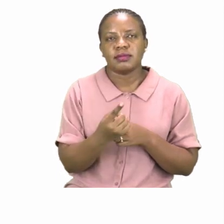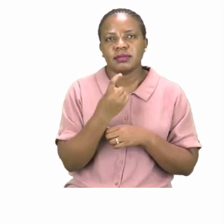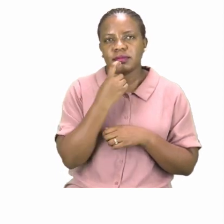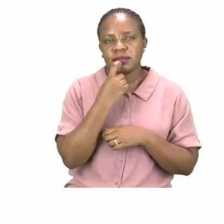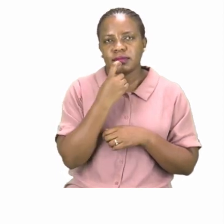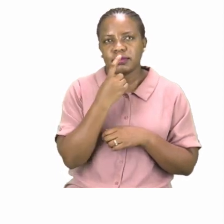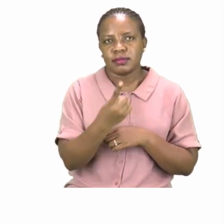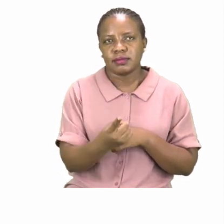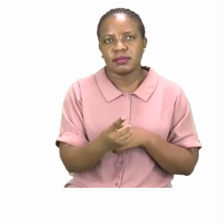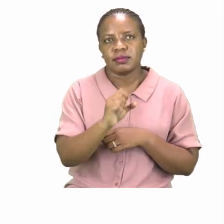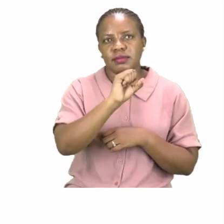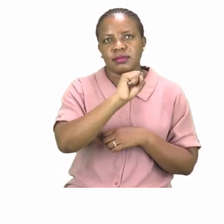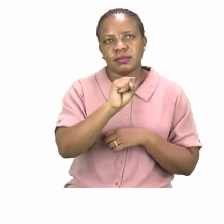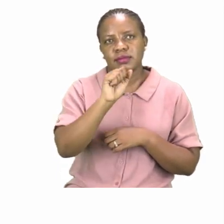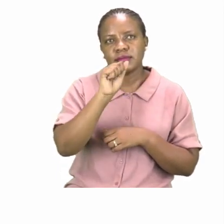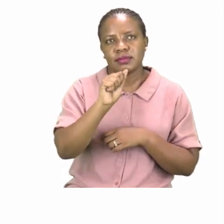Said.